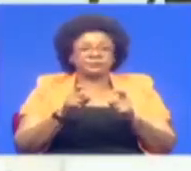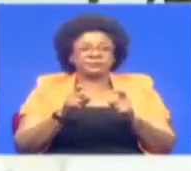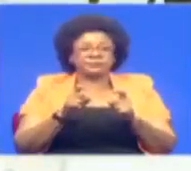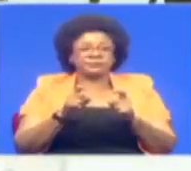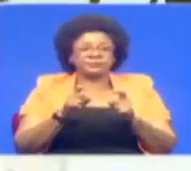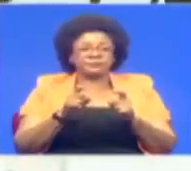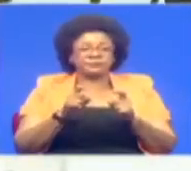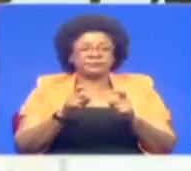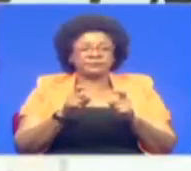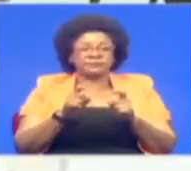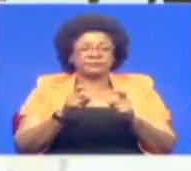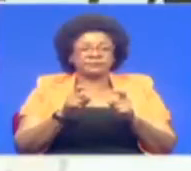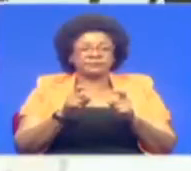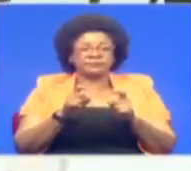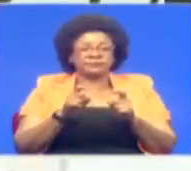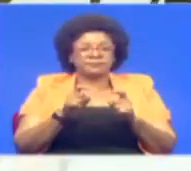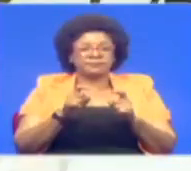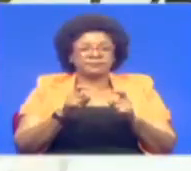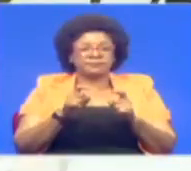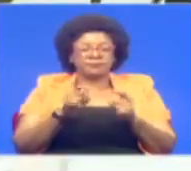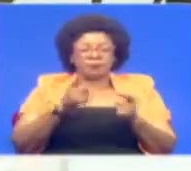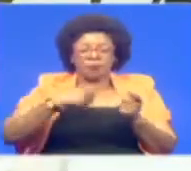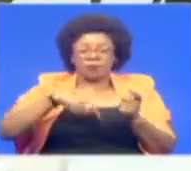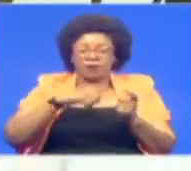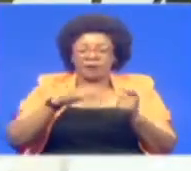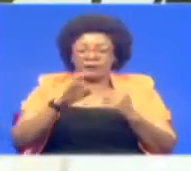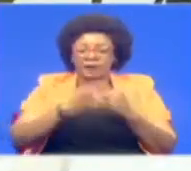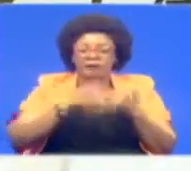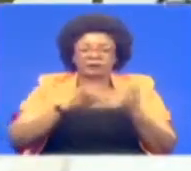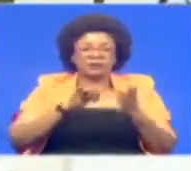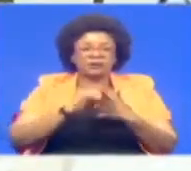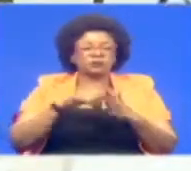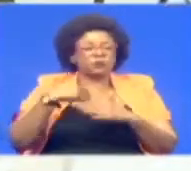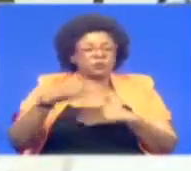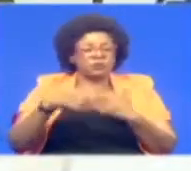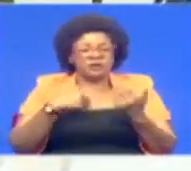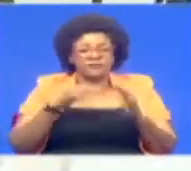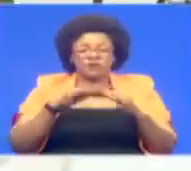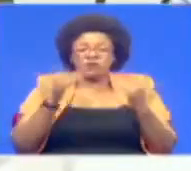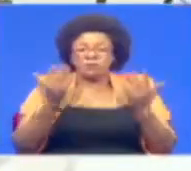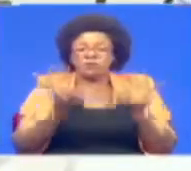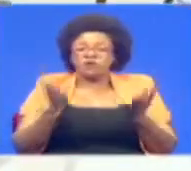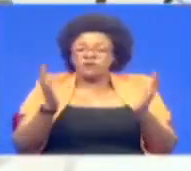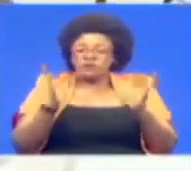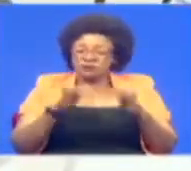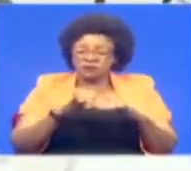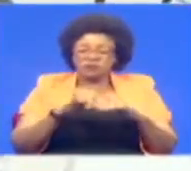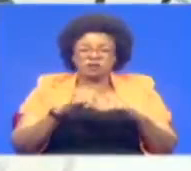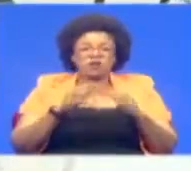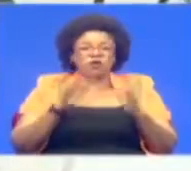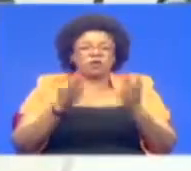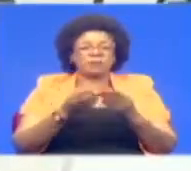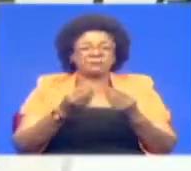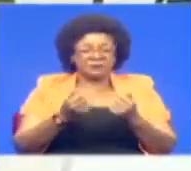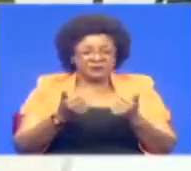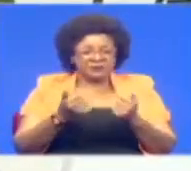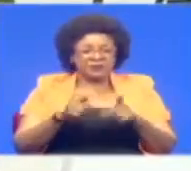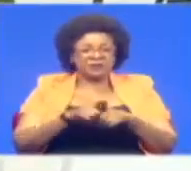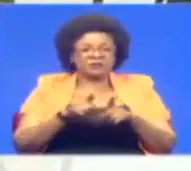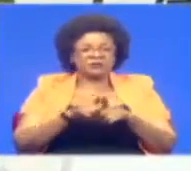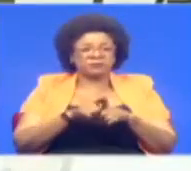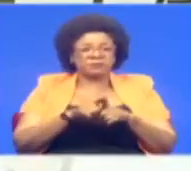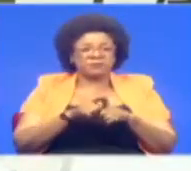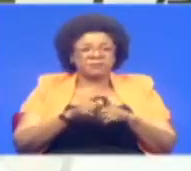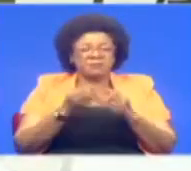country that has always been a hub for global conferences, for global meets, for